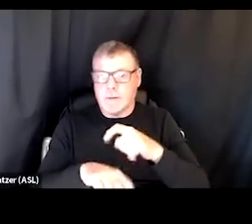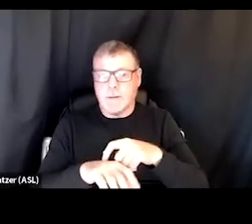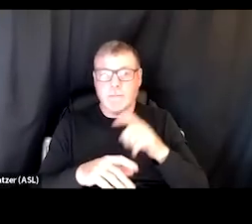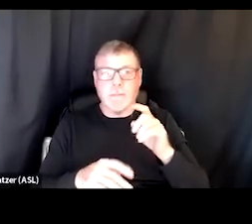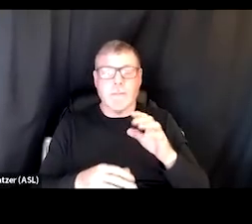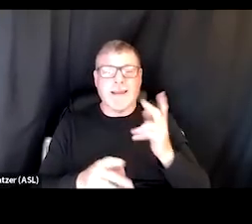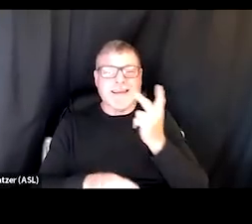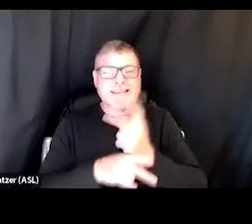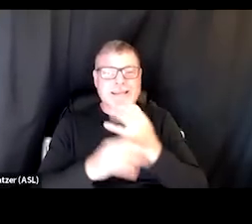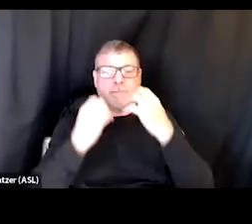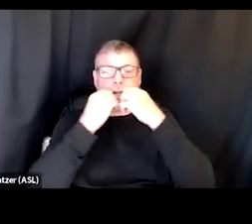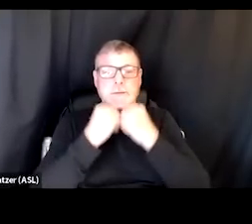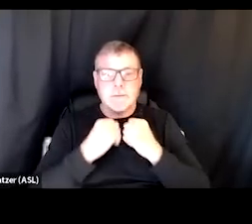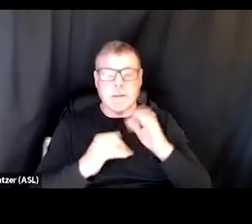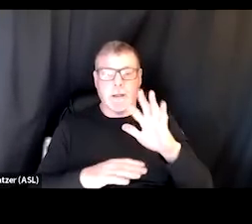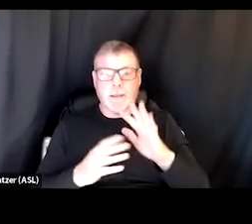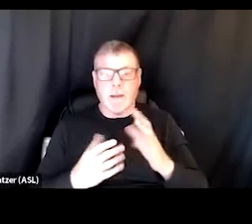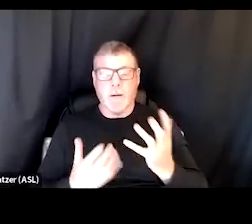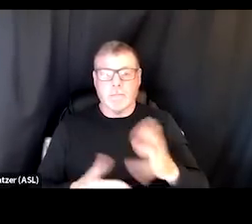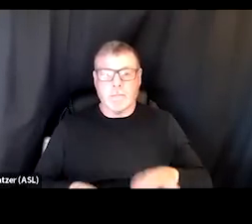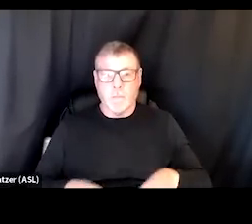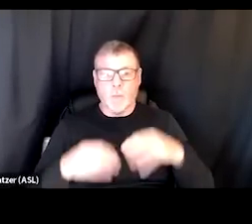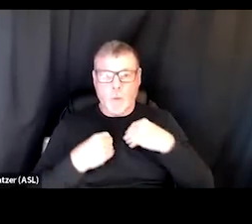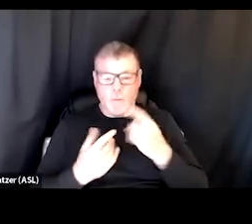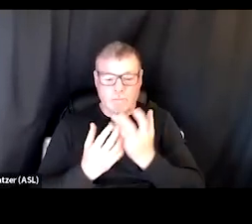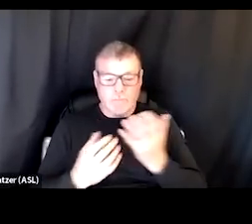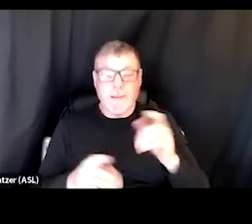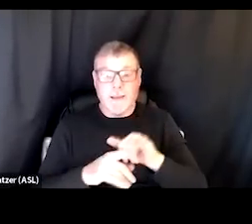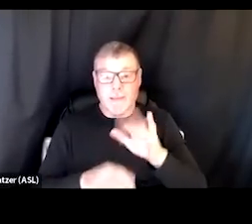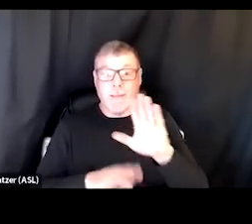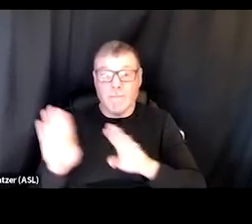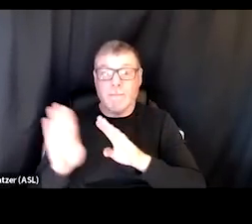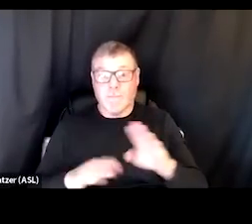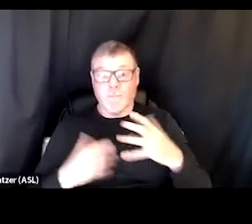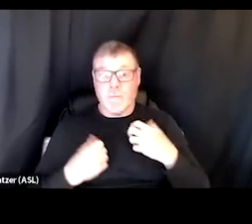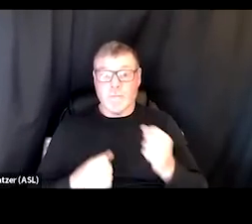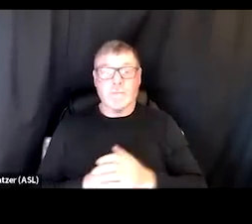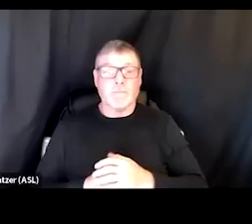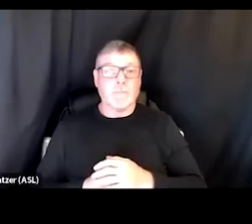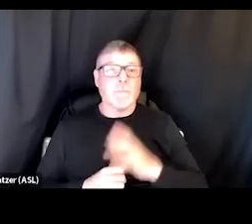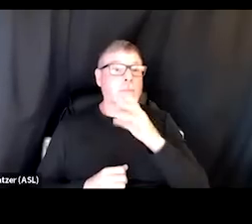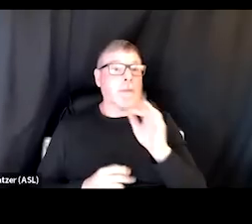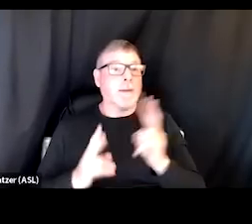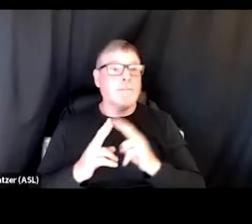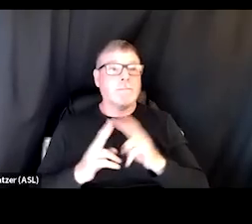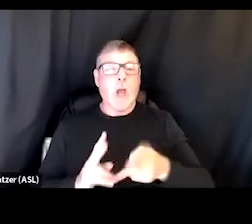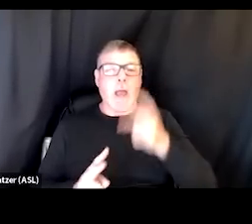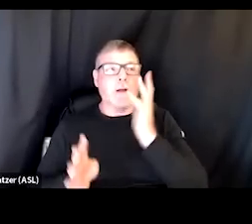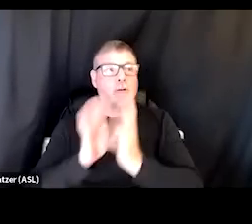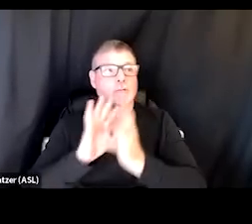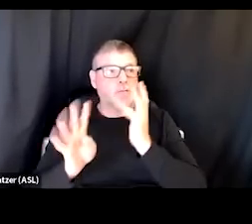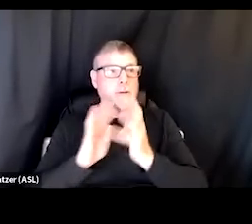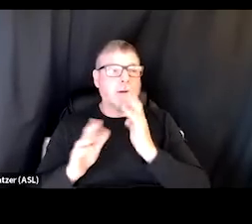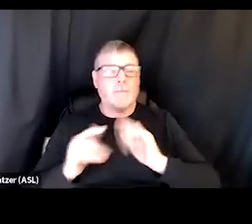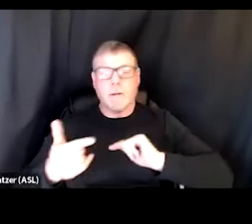their belongings. That can have a big impact on people's well-being and behavioral health. They can be very high traffic, lots of